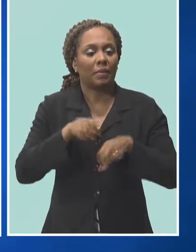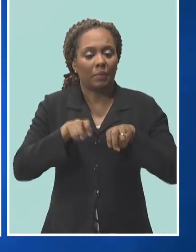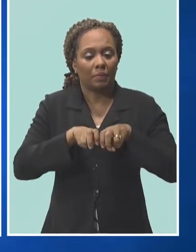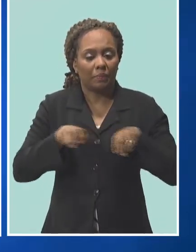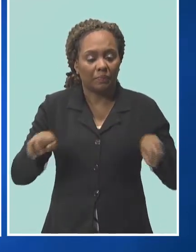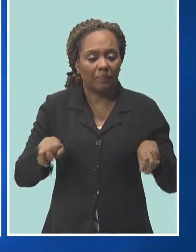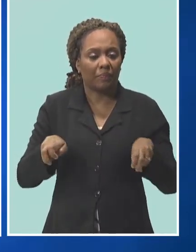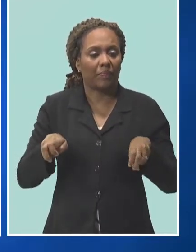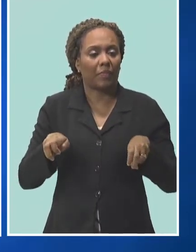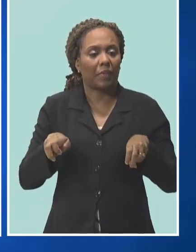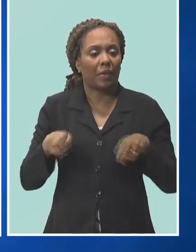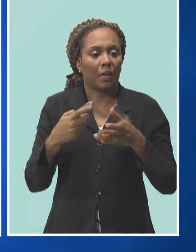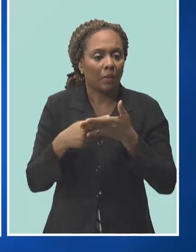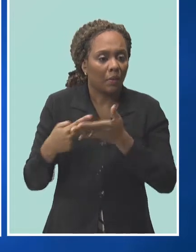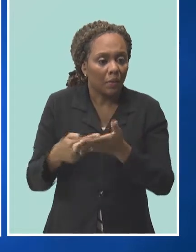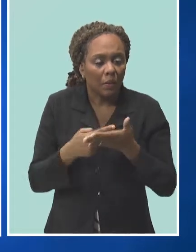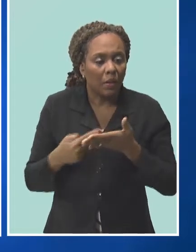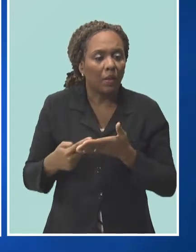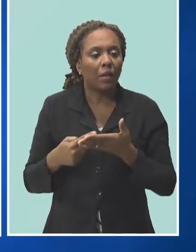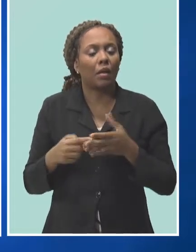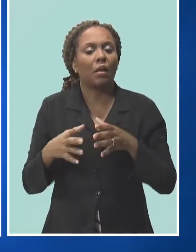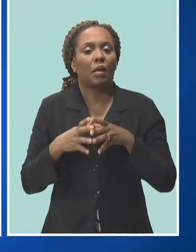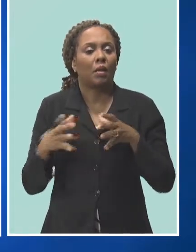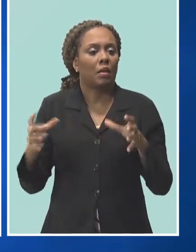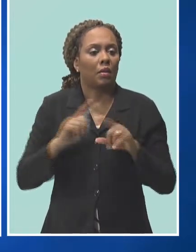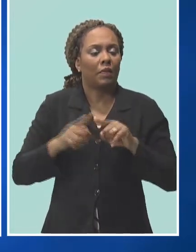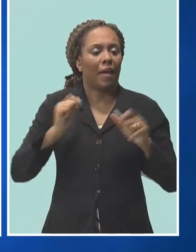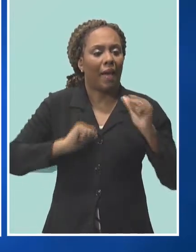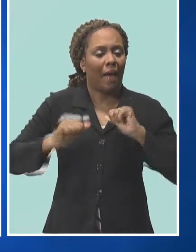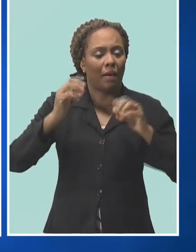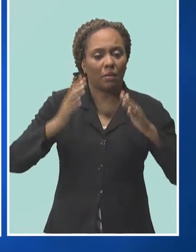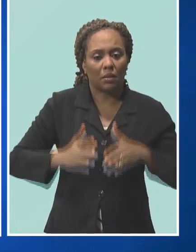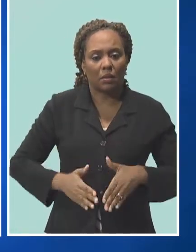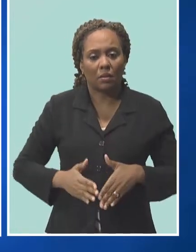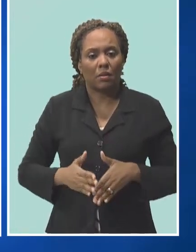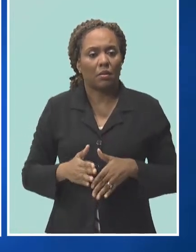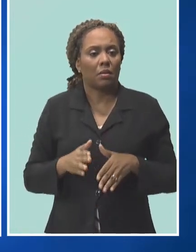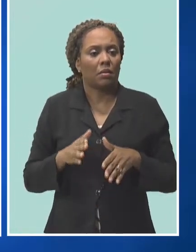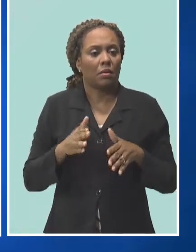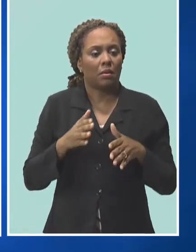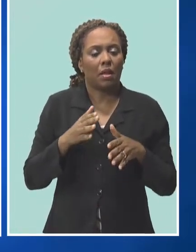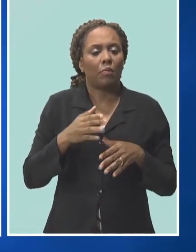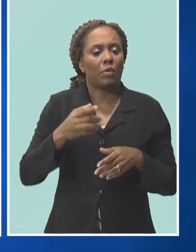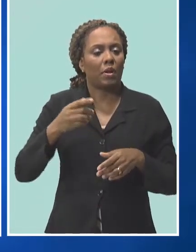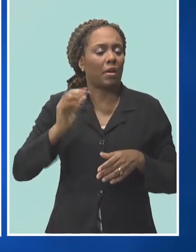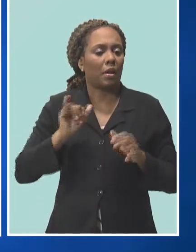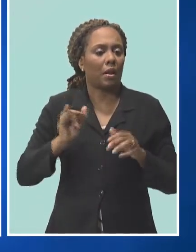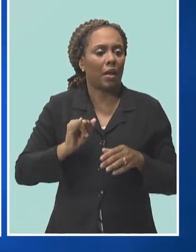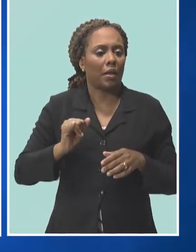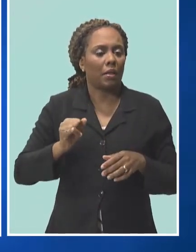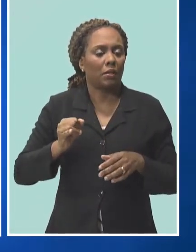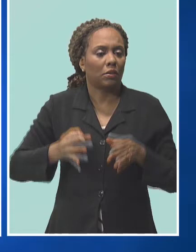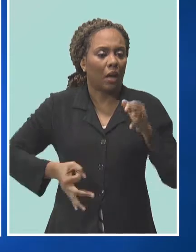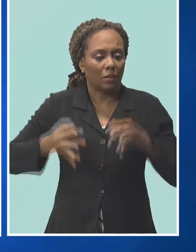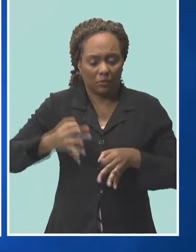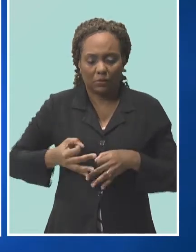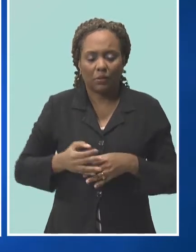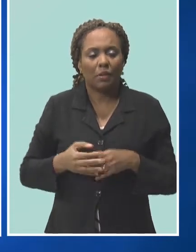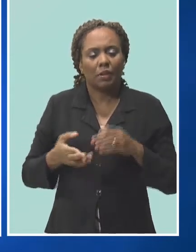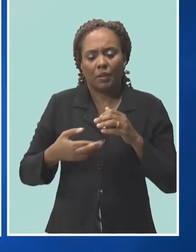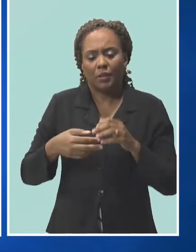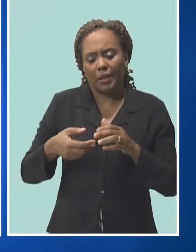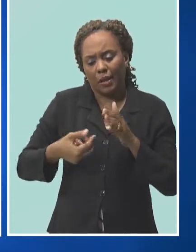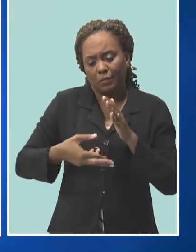Michelin-starred chef Tom Akins, actor David Harewood, DJ Carl Cox, and we had them review the stories